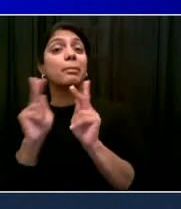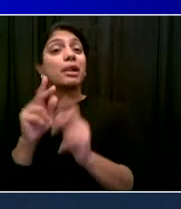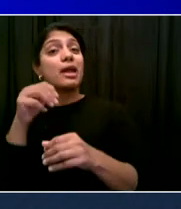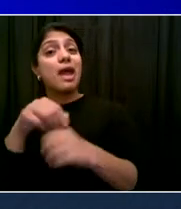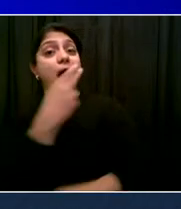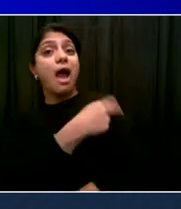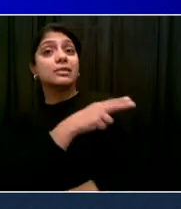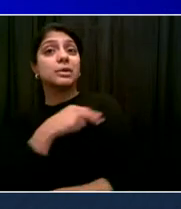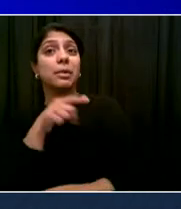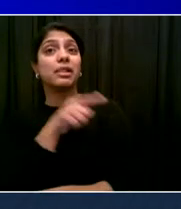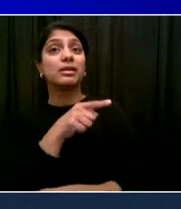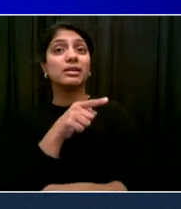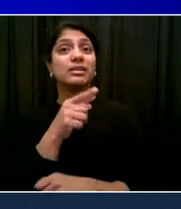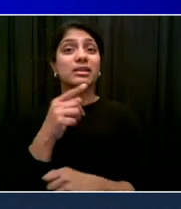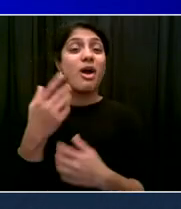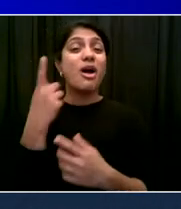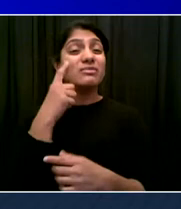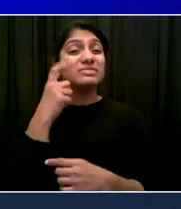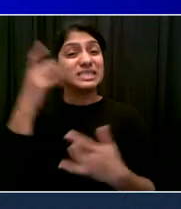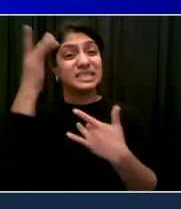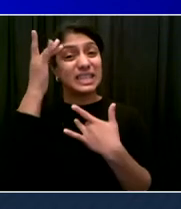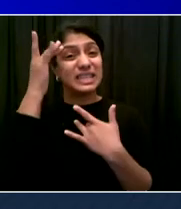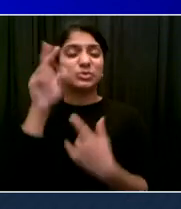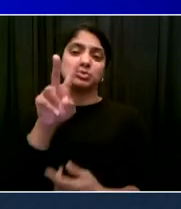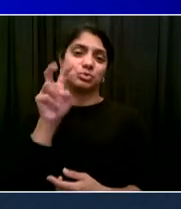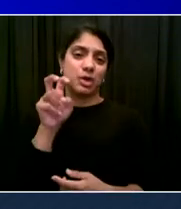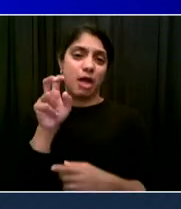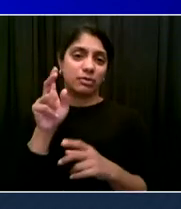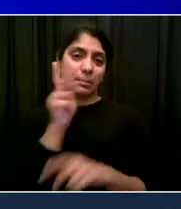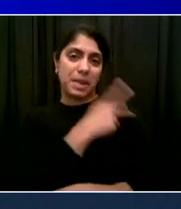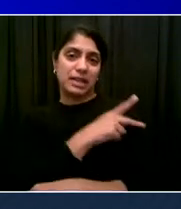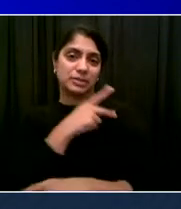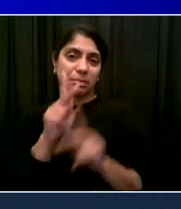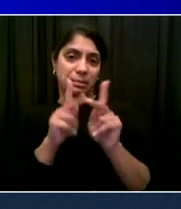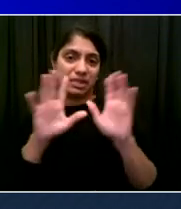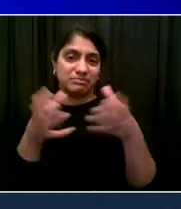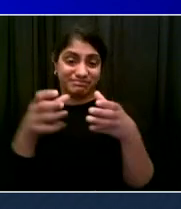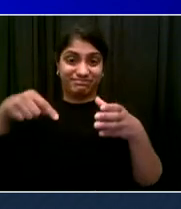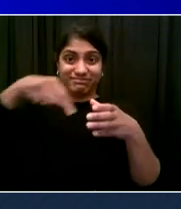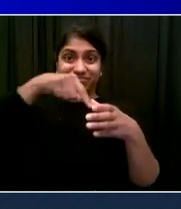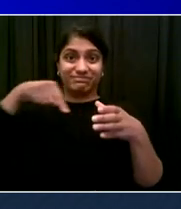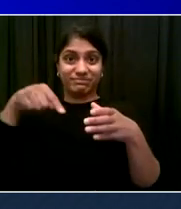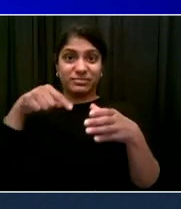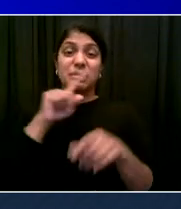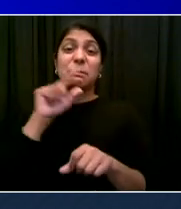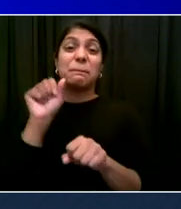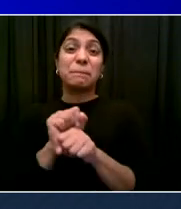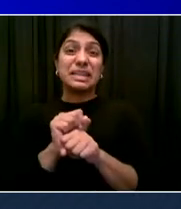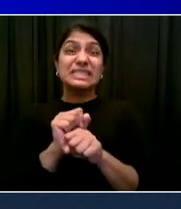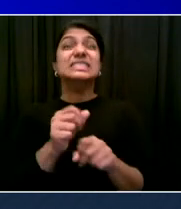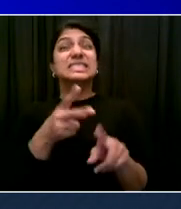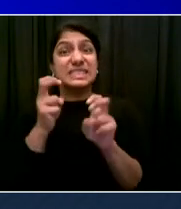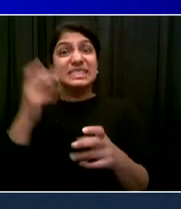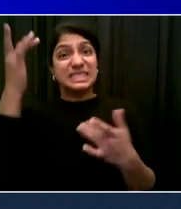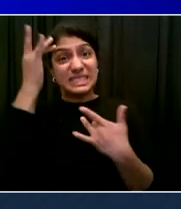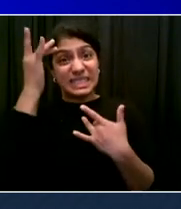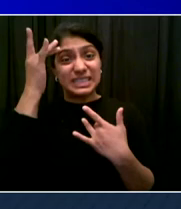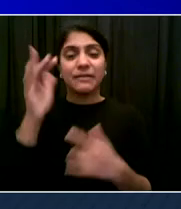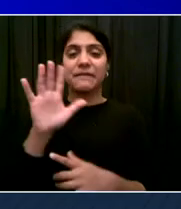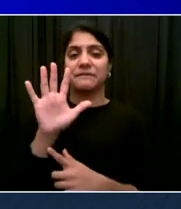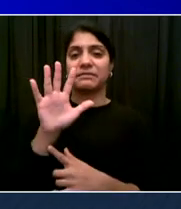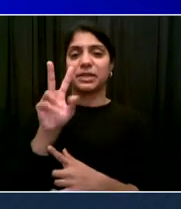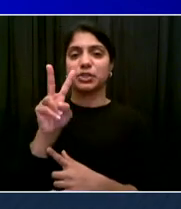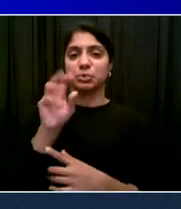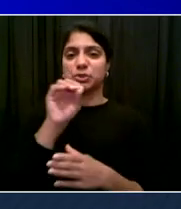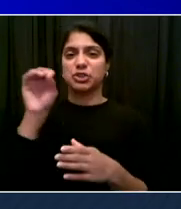today, 200 patients as of today, confirmed positivity, 50.24%. Hospitalization rate per 100,000